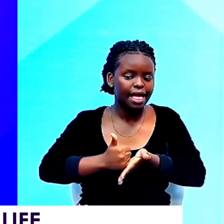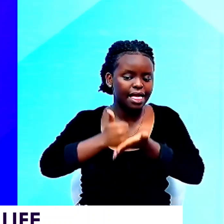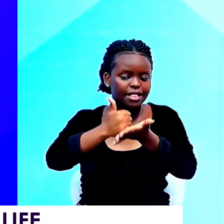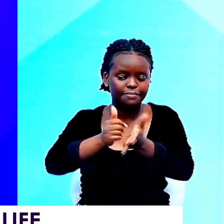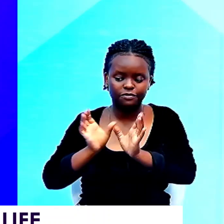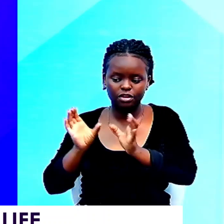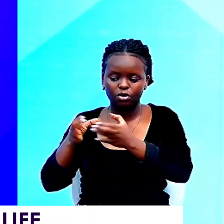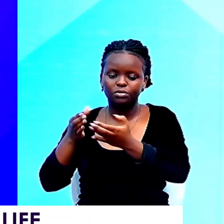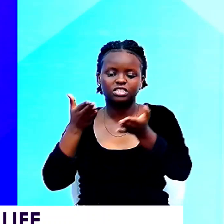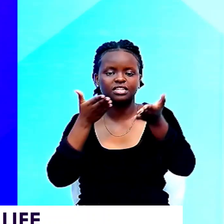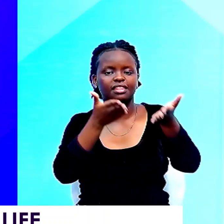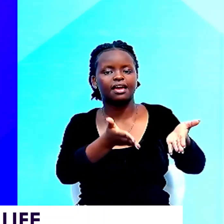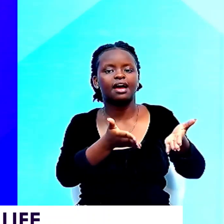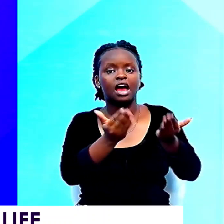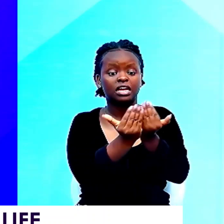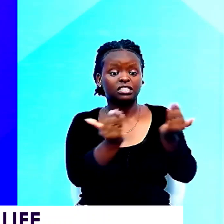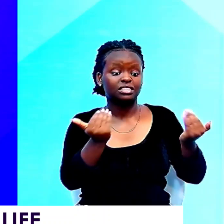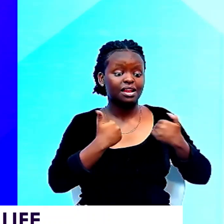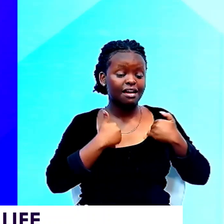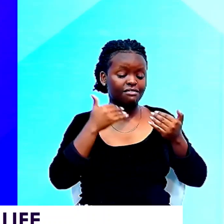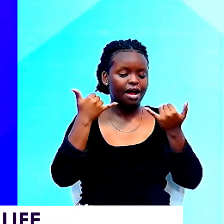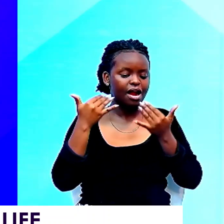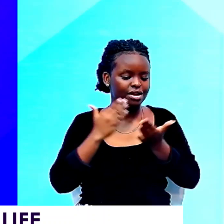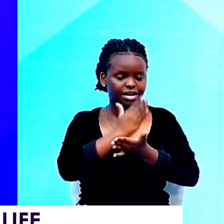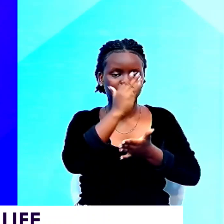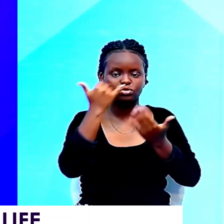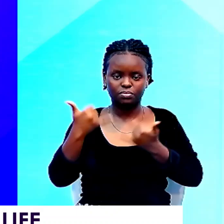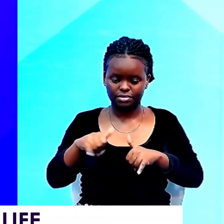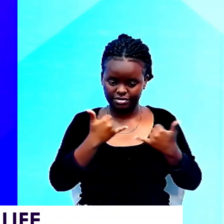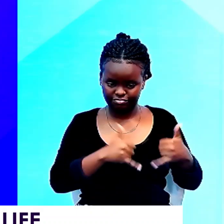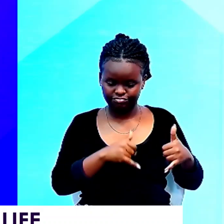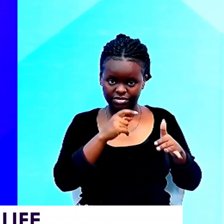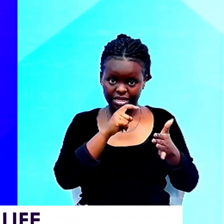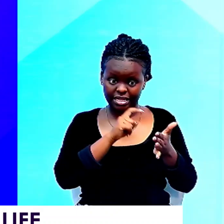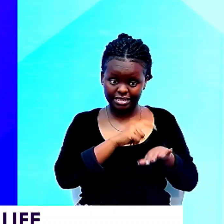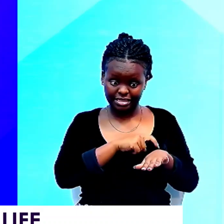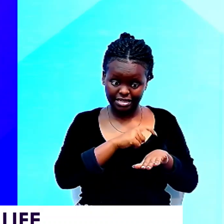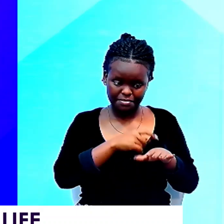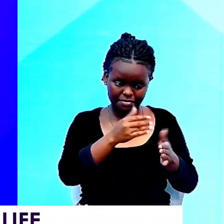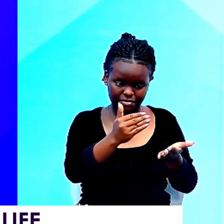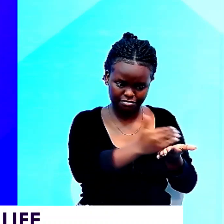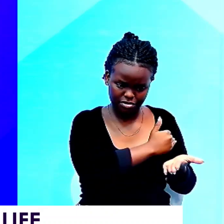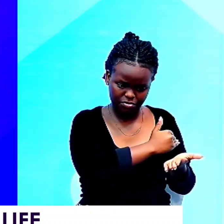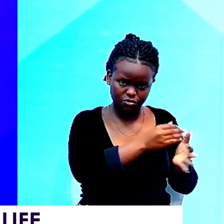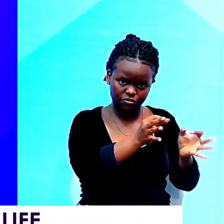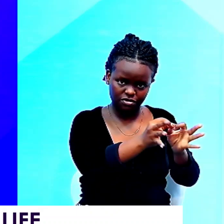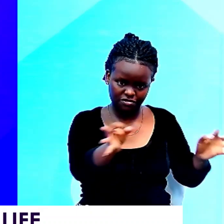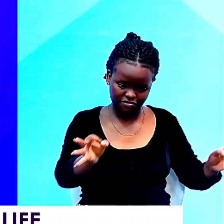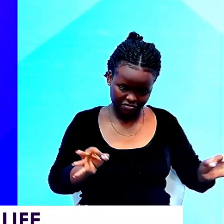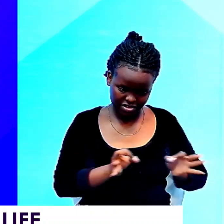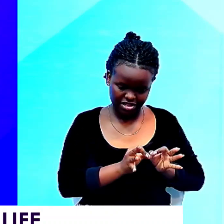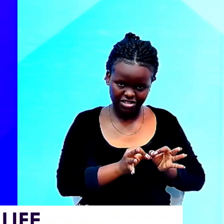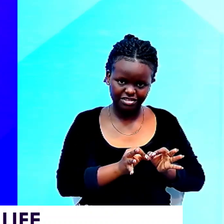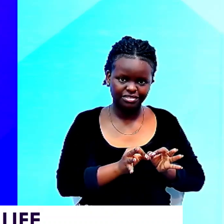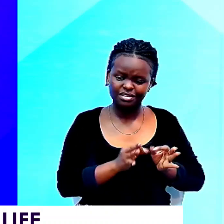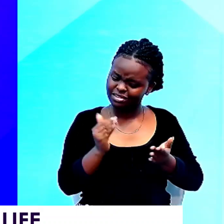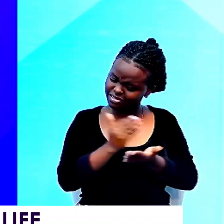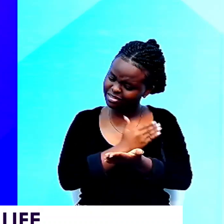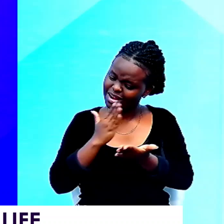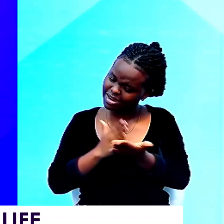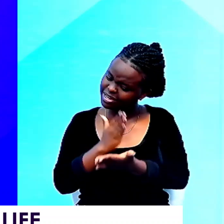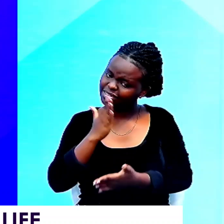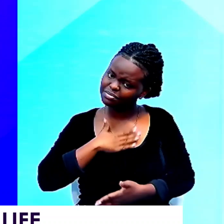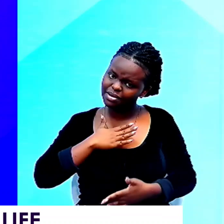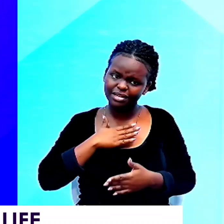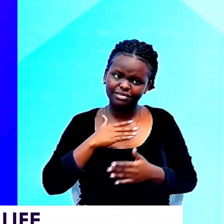there, because a child has a right to play. So when you take away the field, you're taking away my right to play. Right. Yes. So